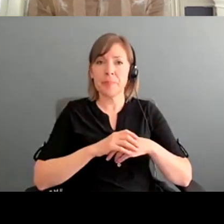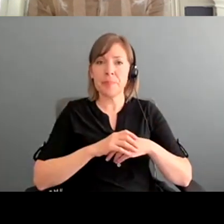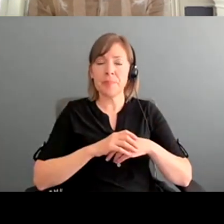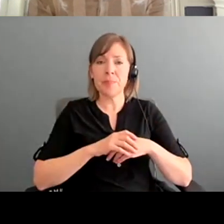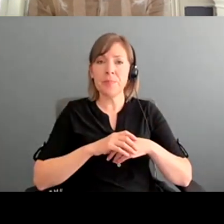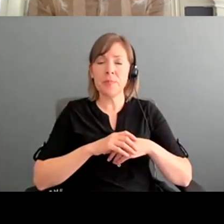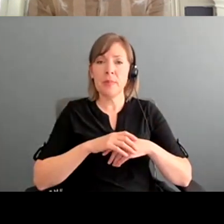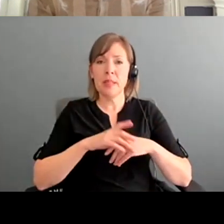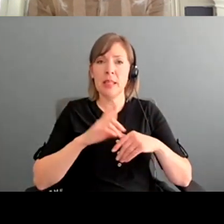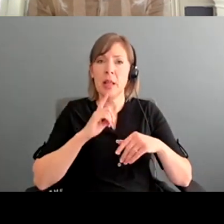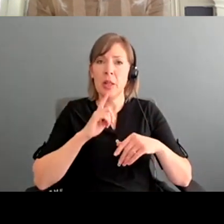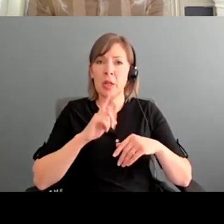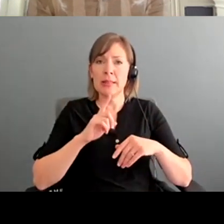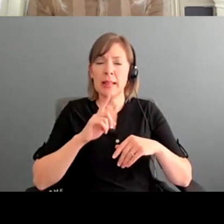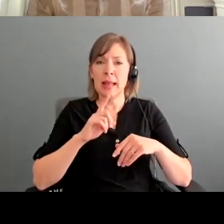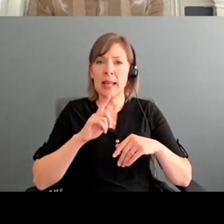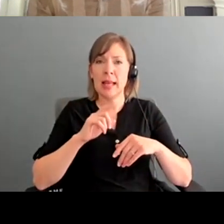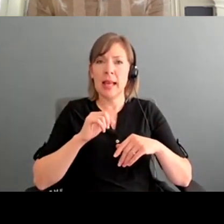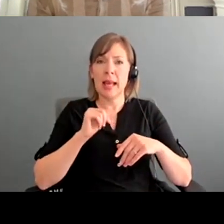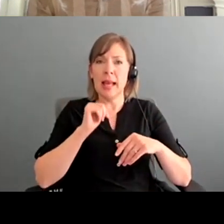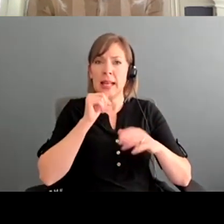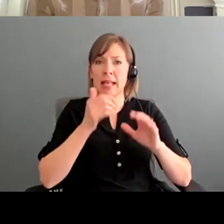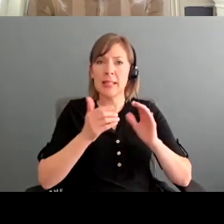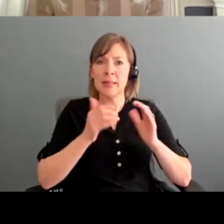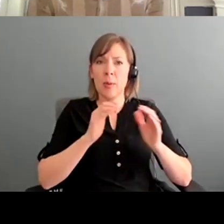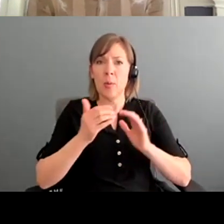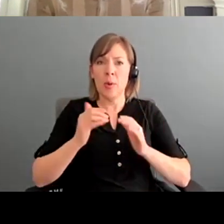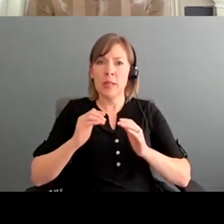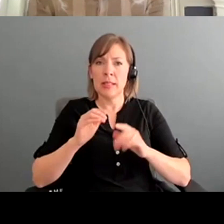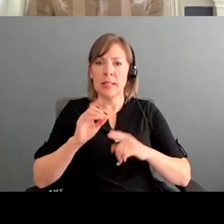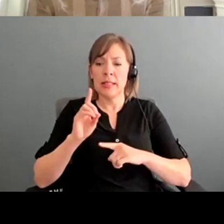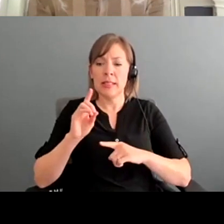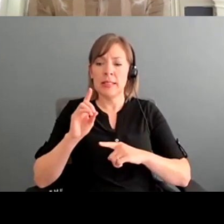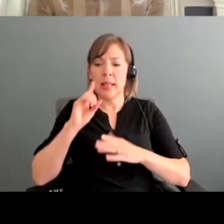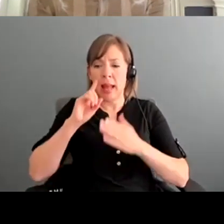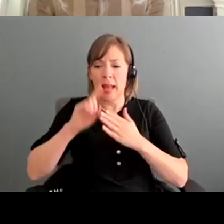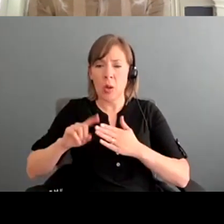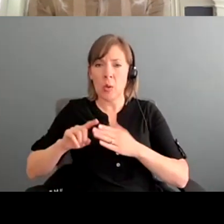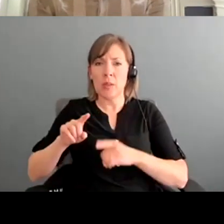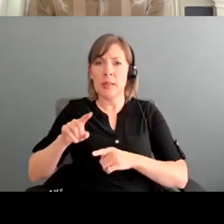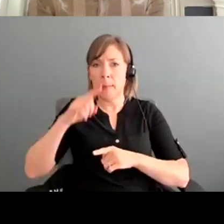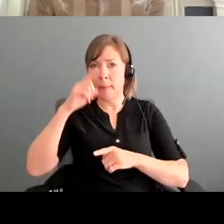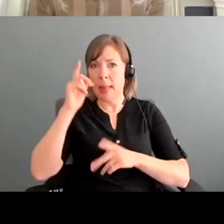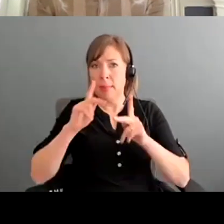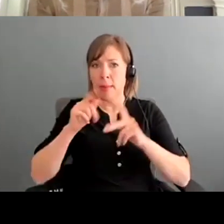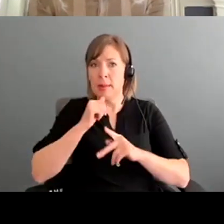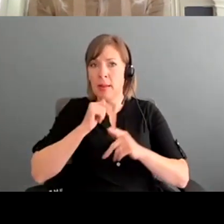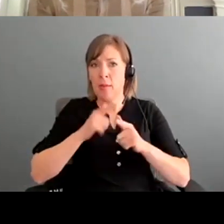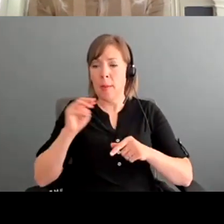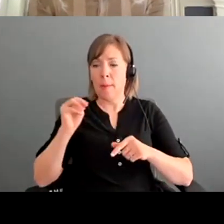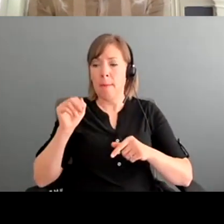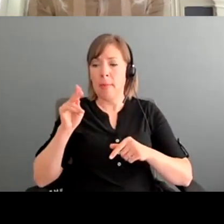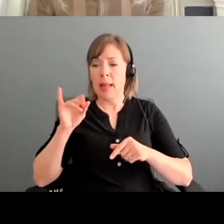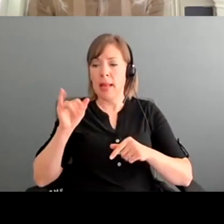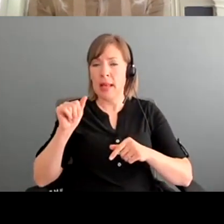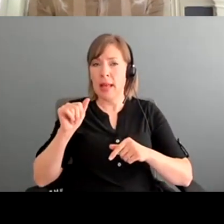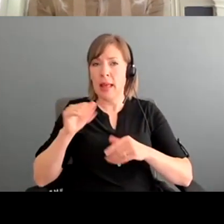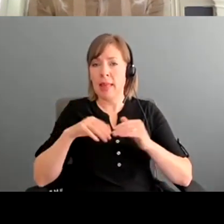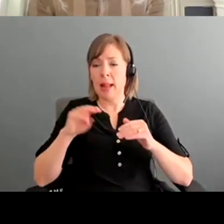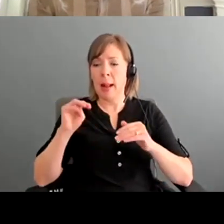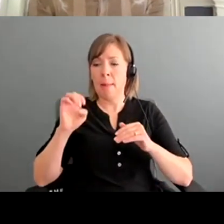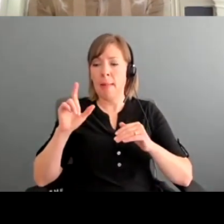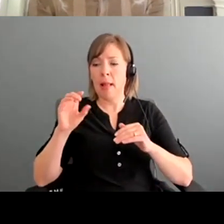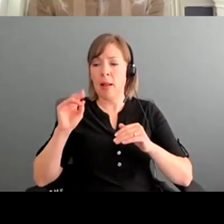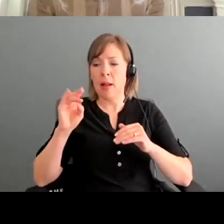so there's this disproportionate diagnosis of Black people as suffering from mania rather than melancholia, right? And